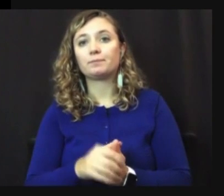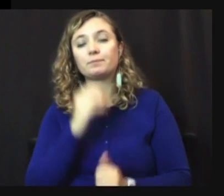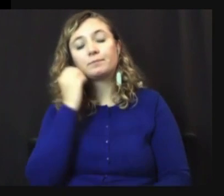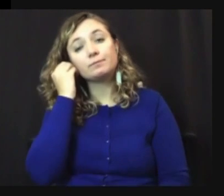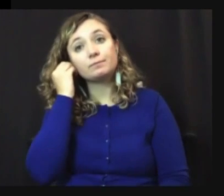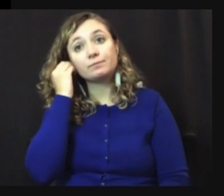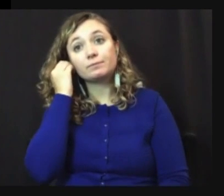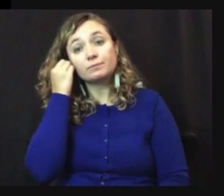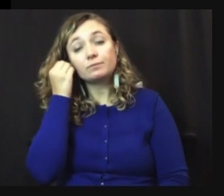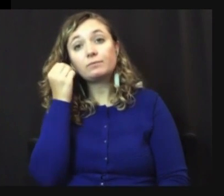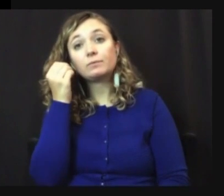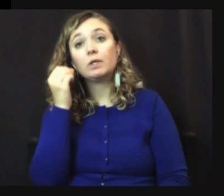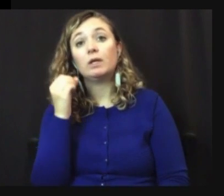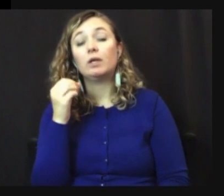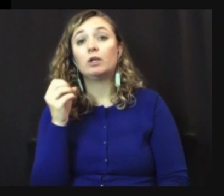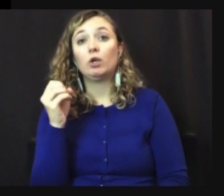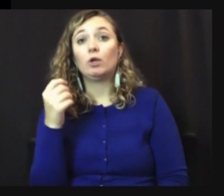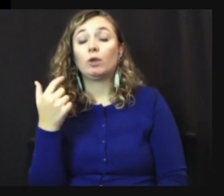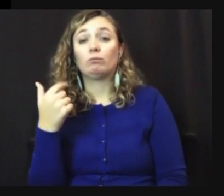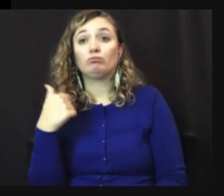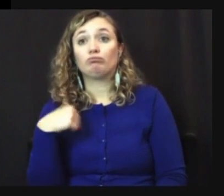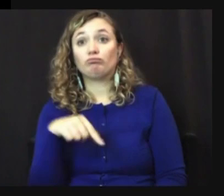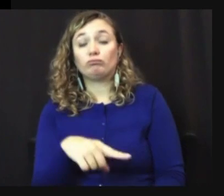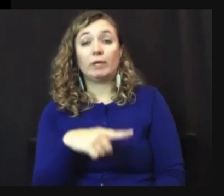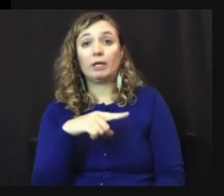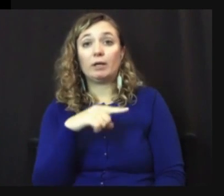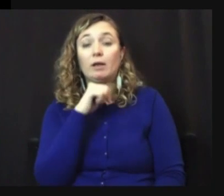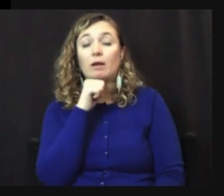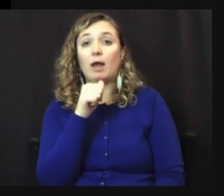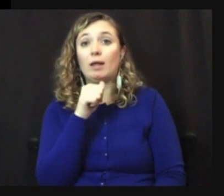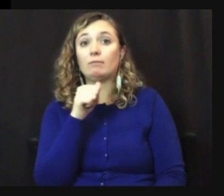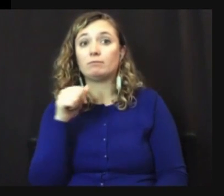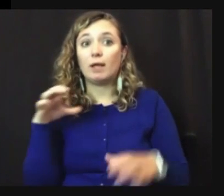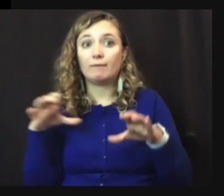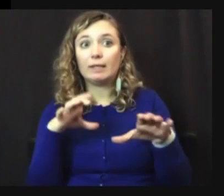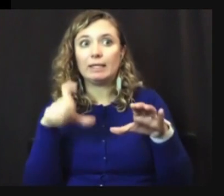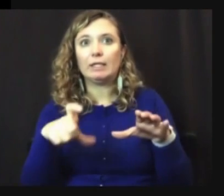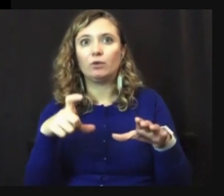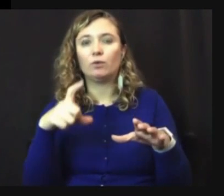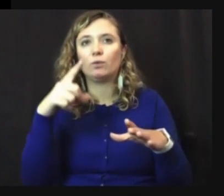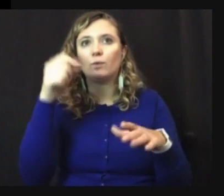So that we are not actively having to remember everything.